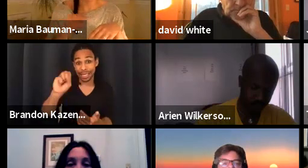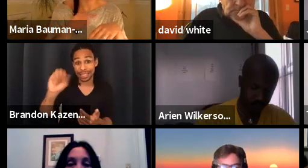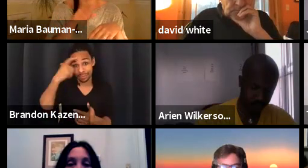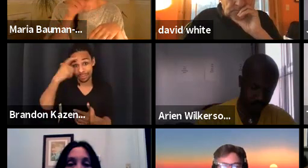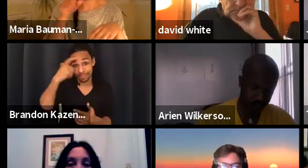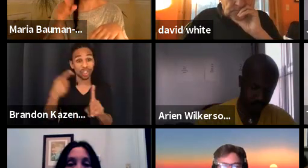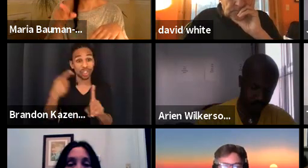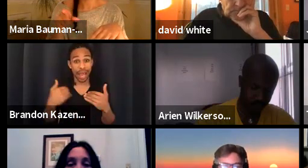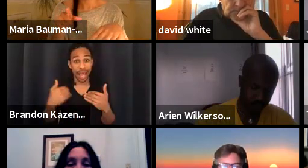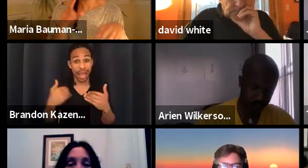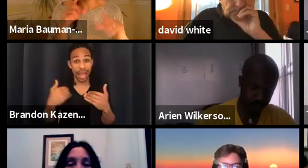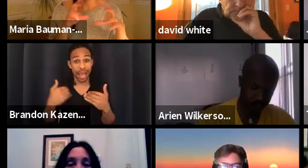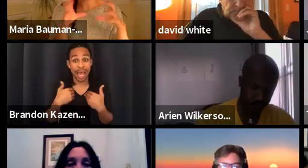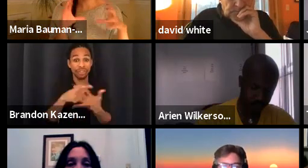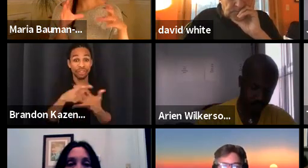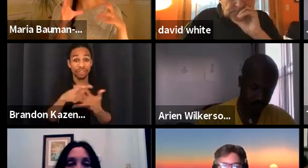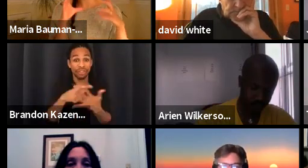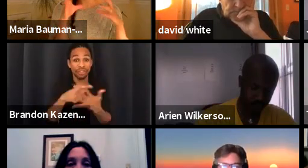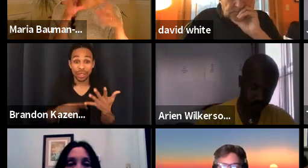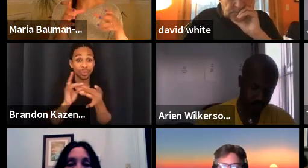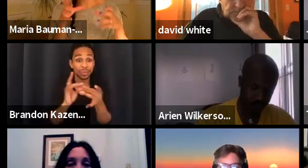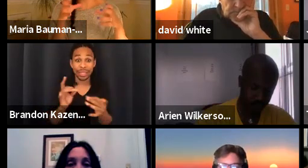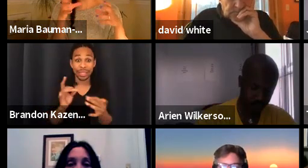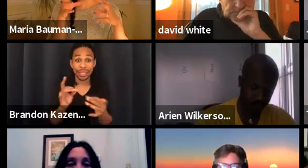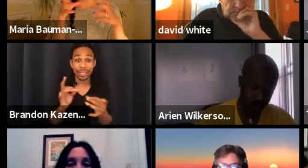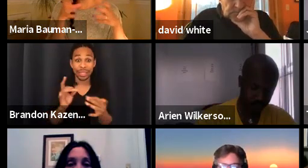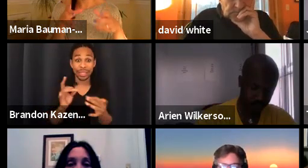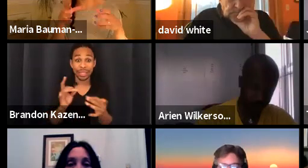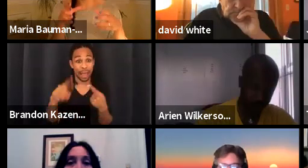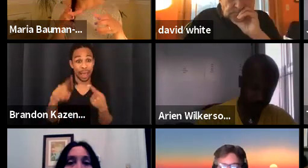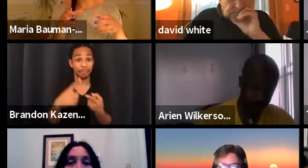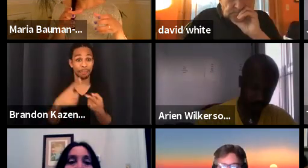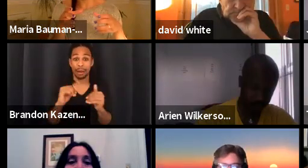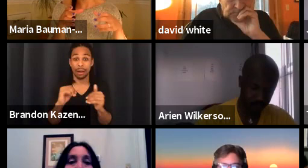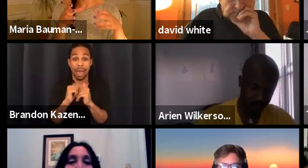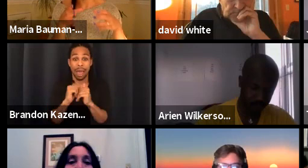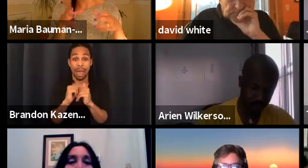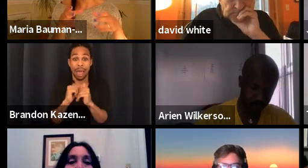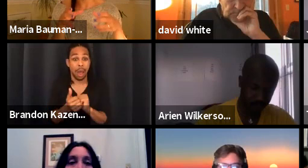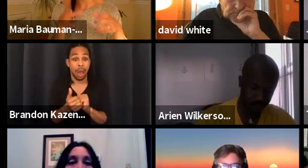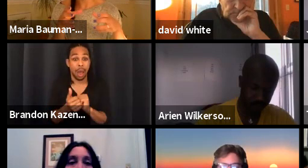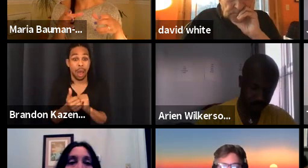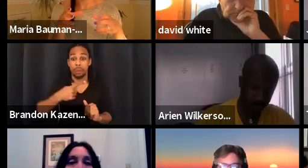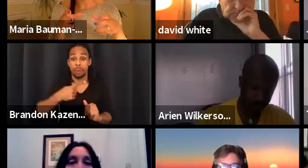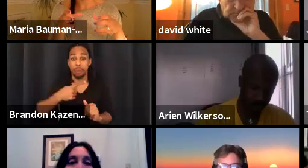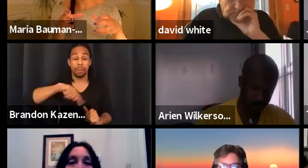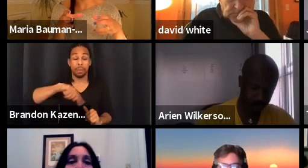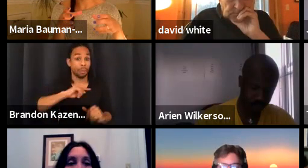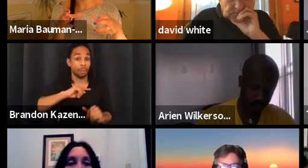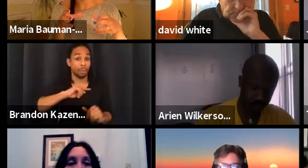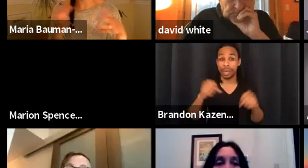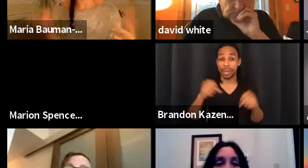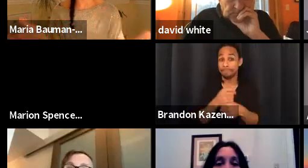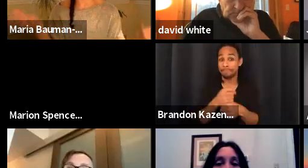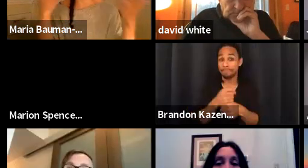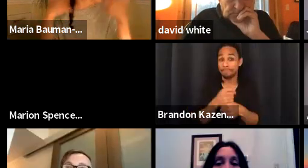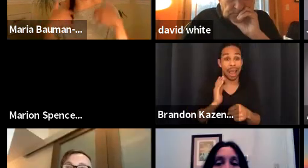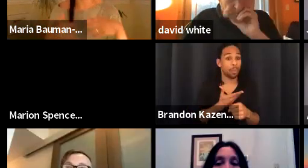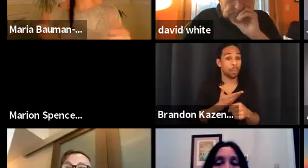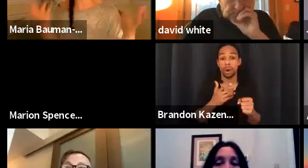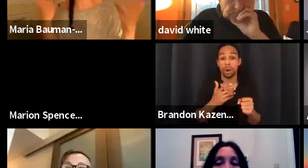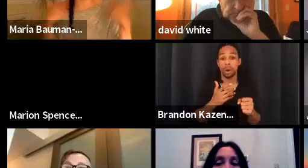we can make our particular artistic processes not be manipulative in the way that